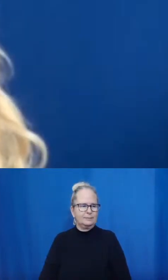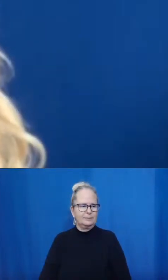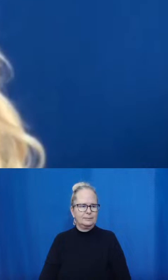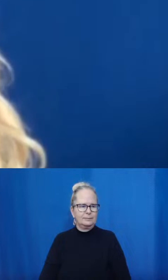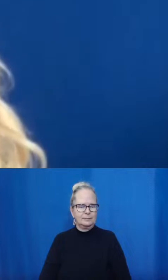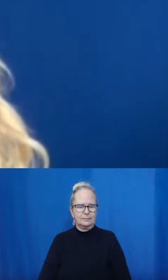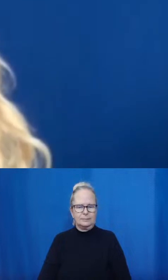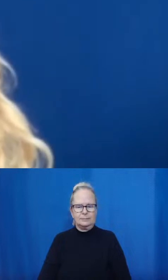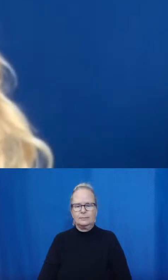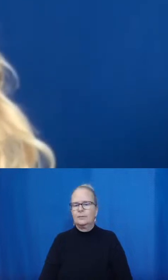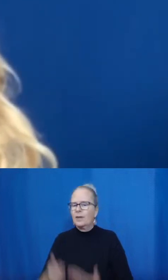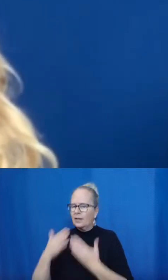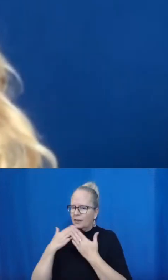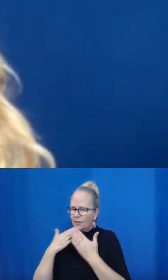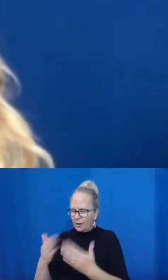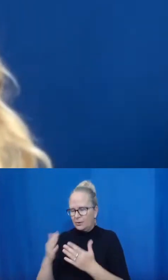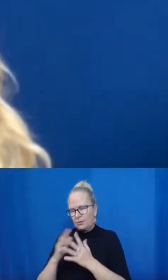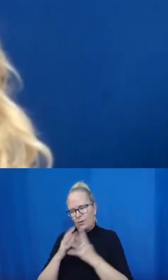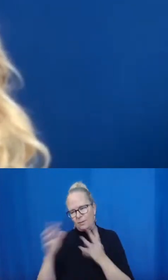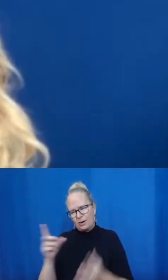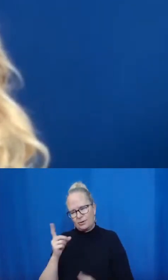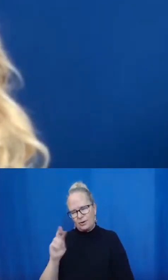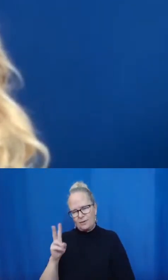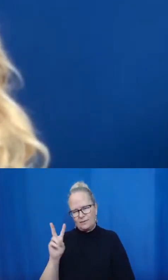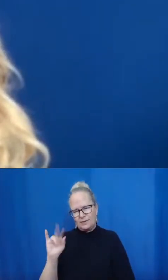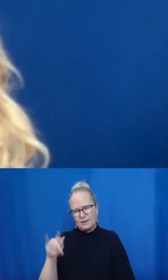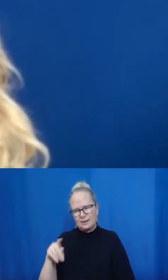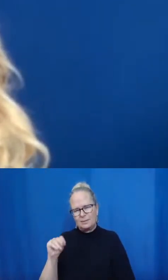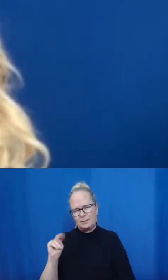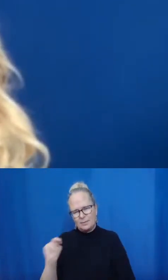Dr. Vipond, we often hear a lot of those